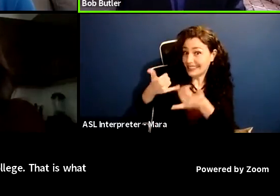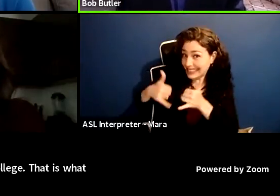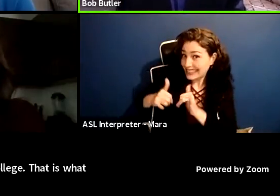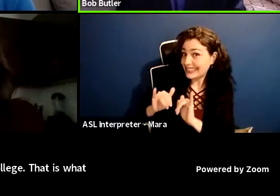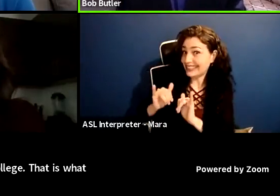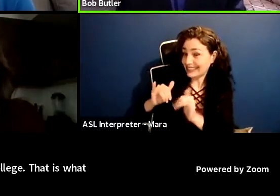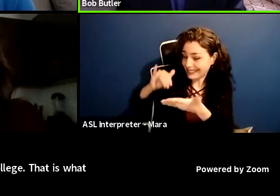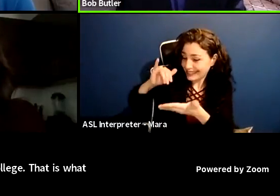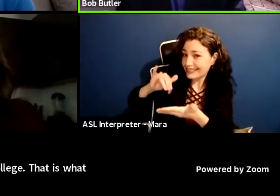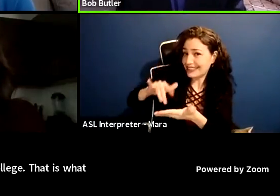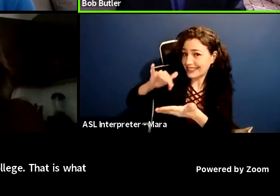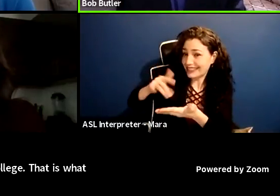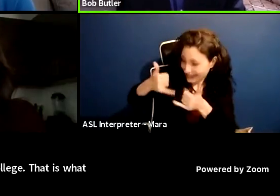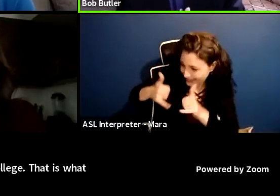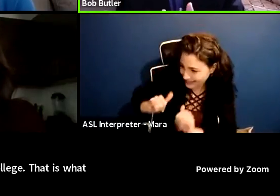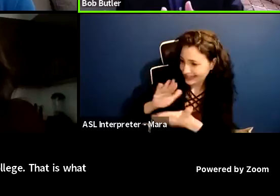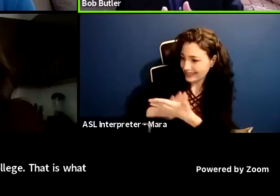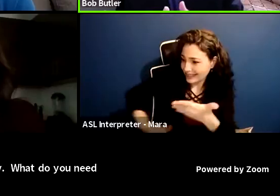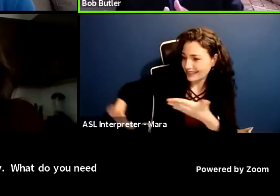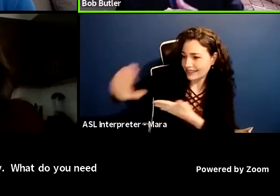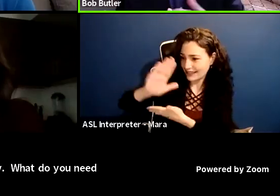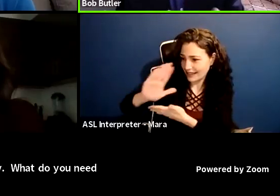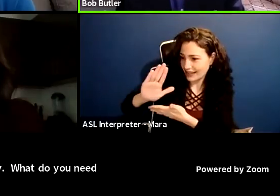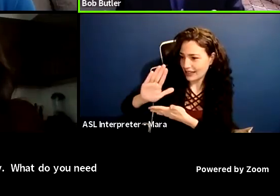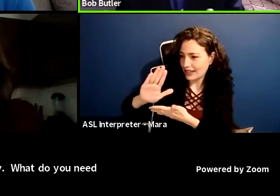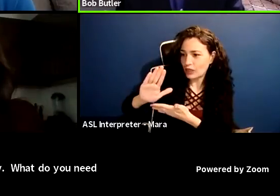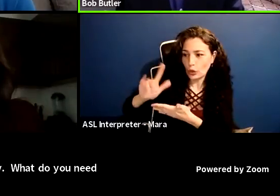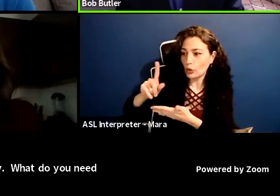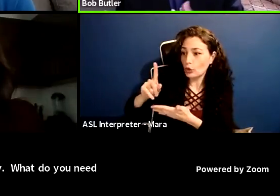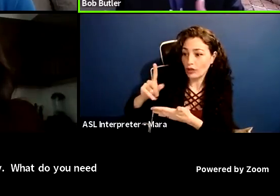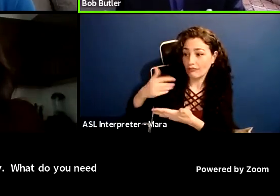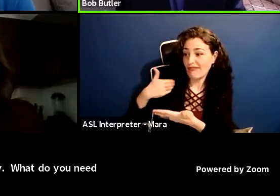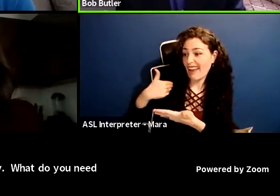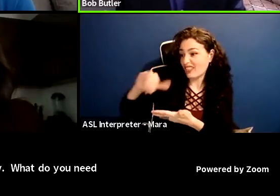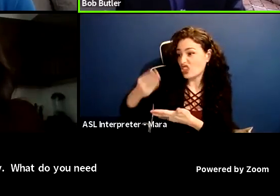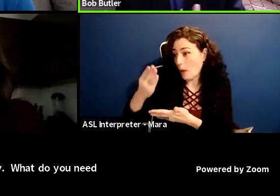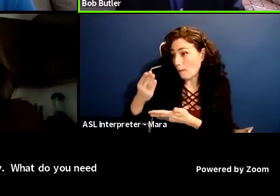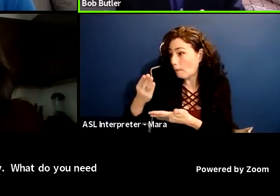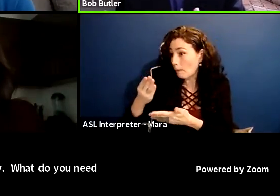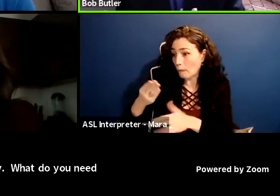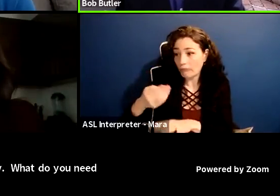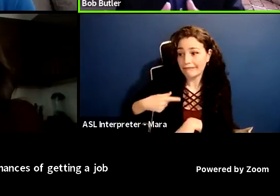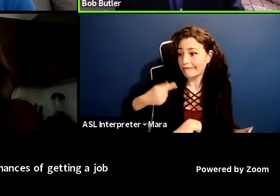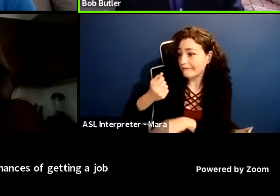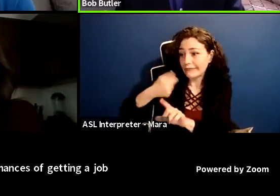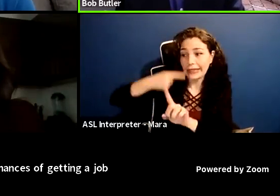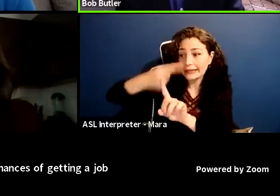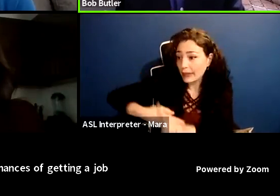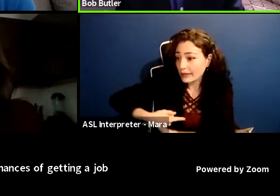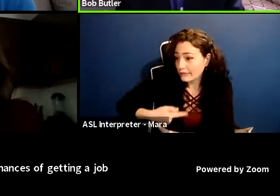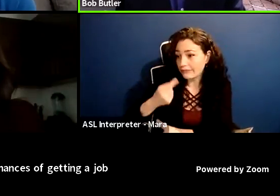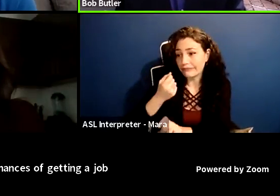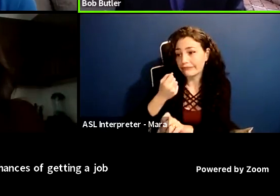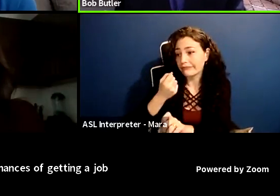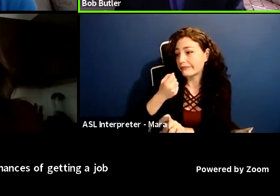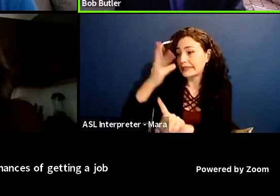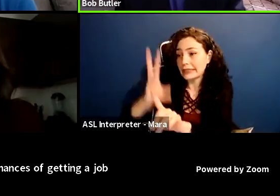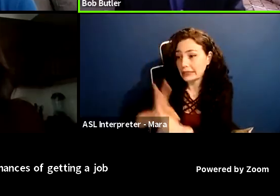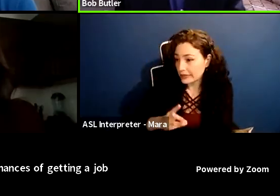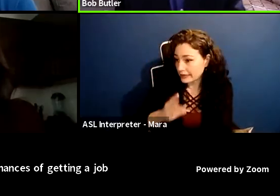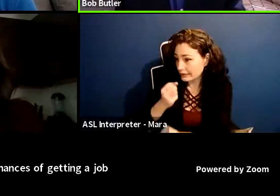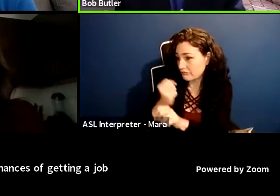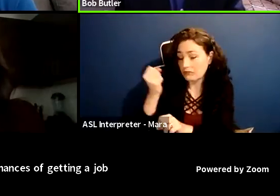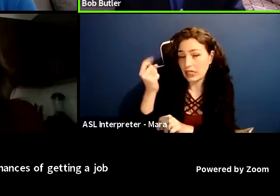of getting a job once you graduate, whether it is next month, whether it's in December, whether it's next year? There are things you can do in